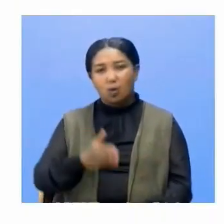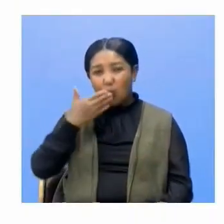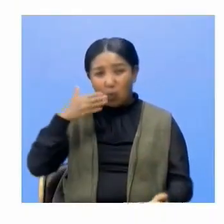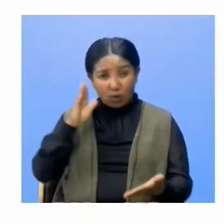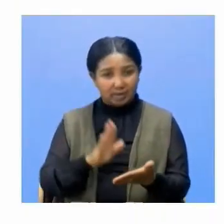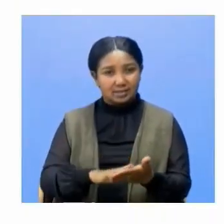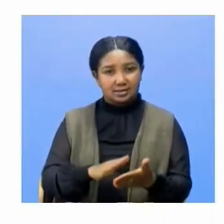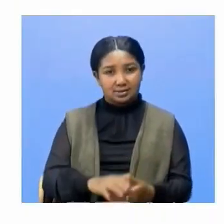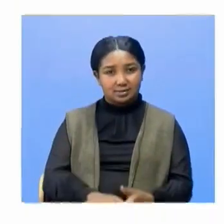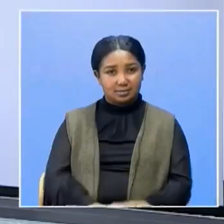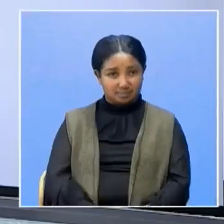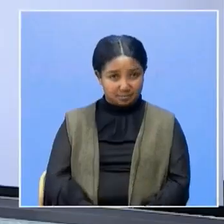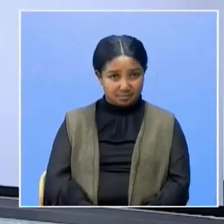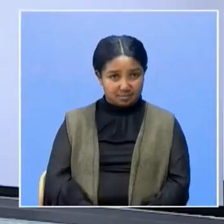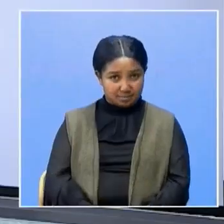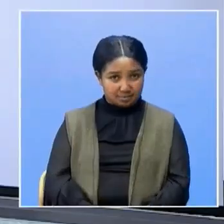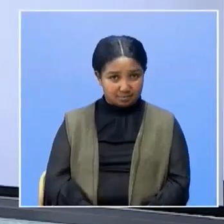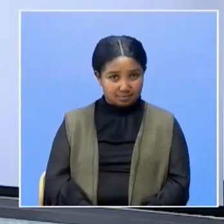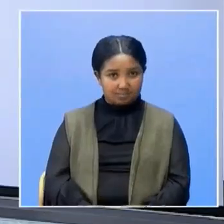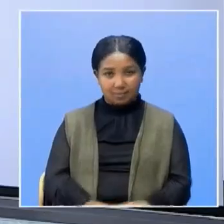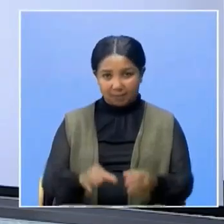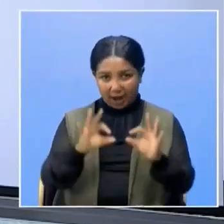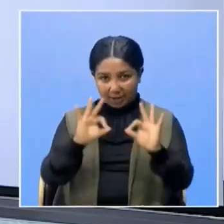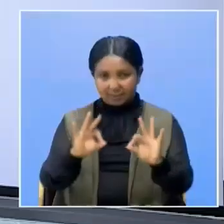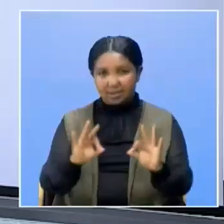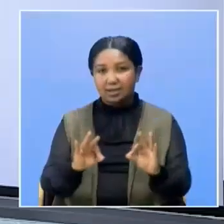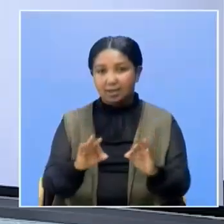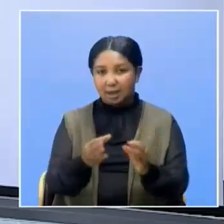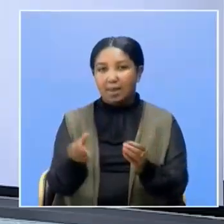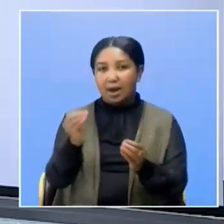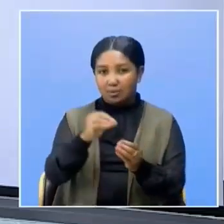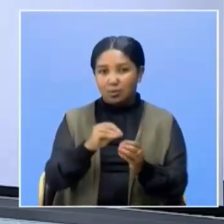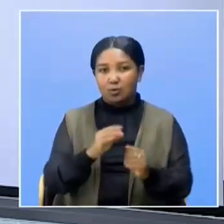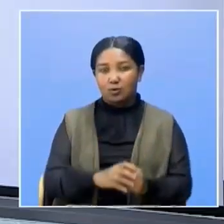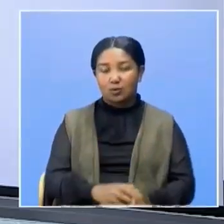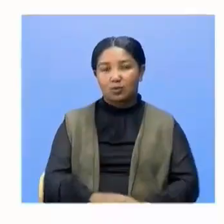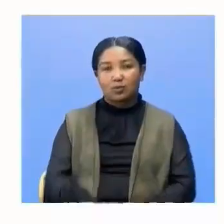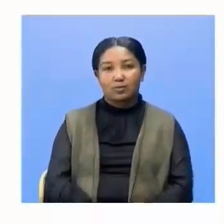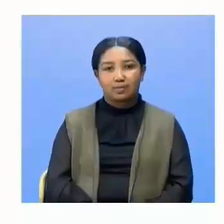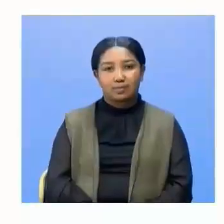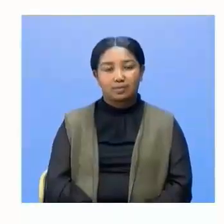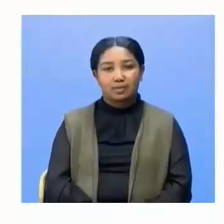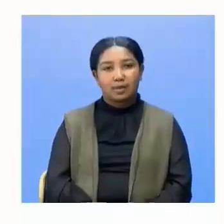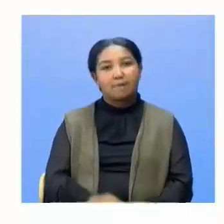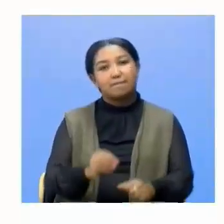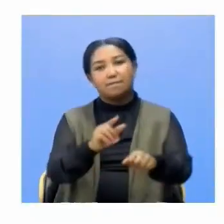Worst. Yes? Nice. And let me add one more. Far.